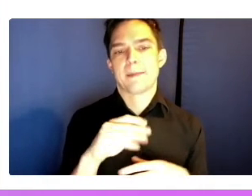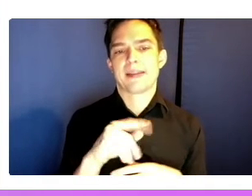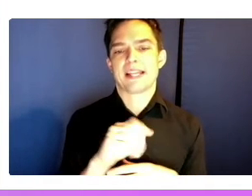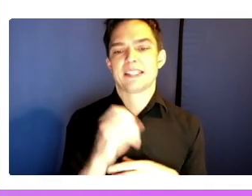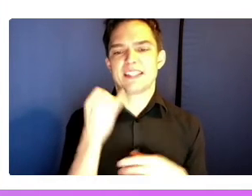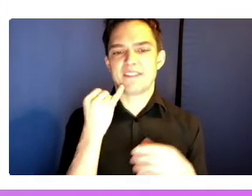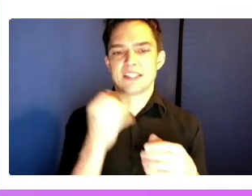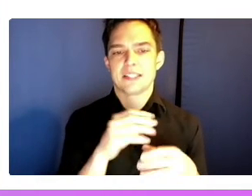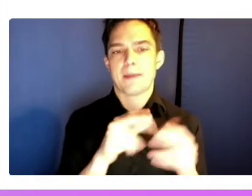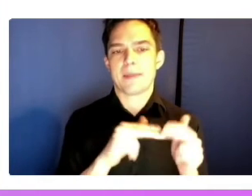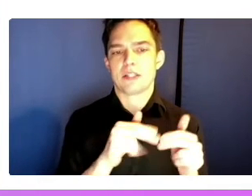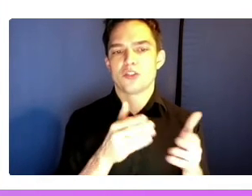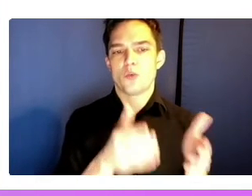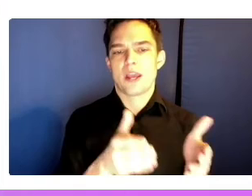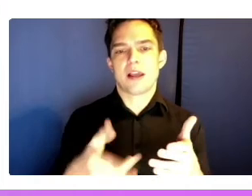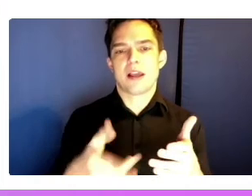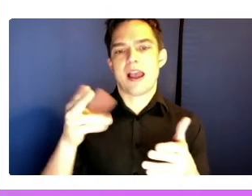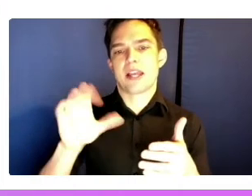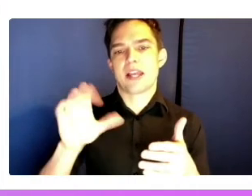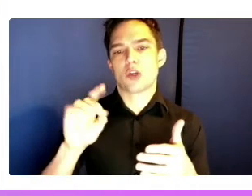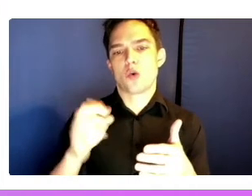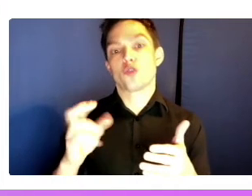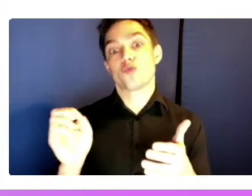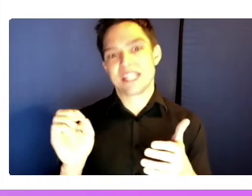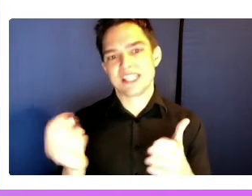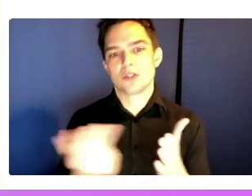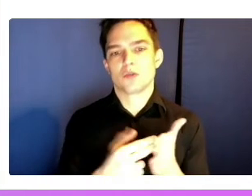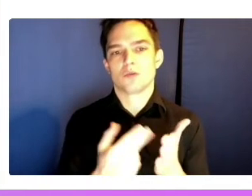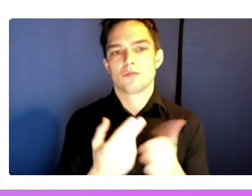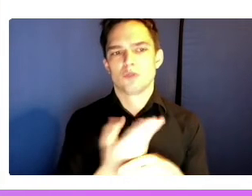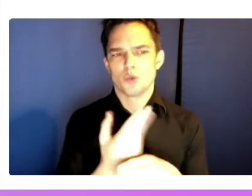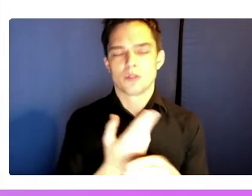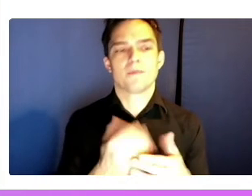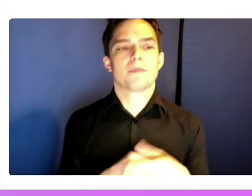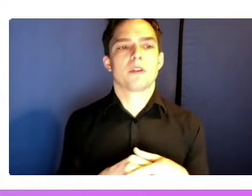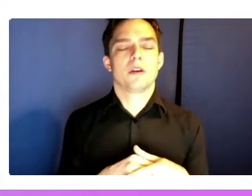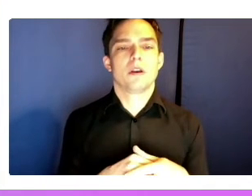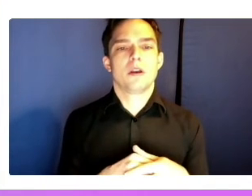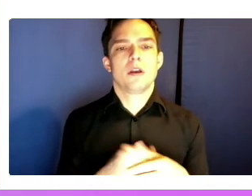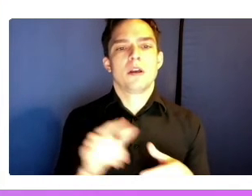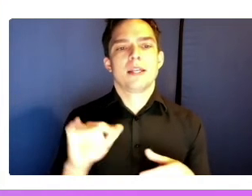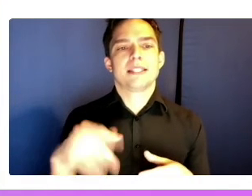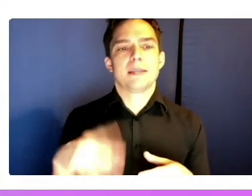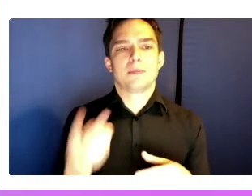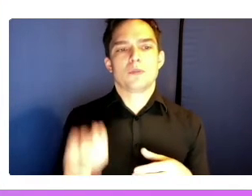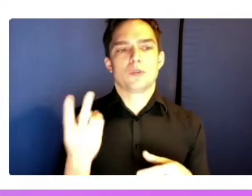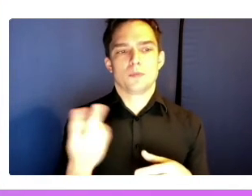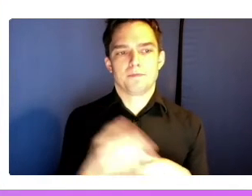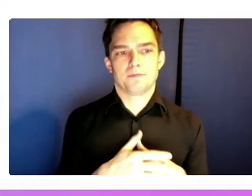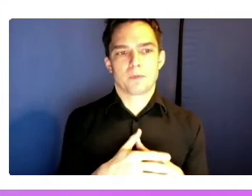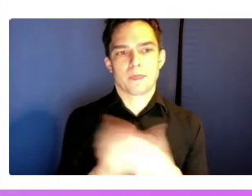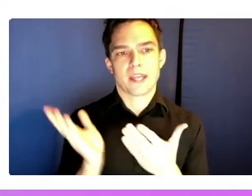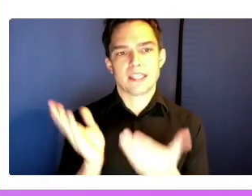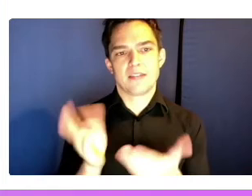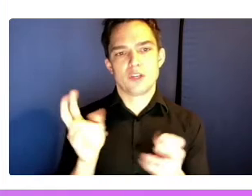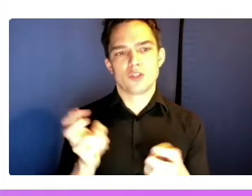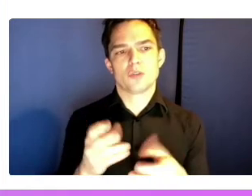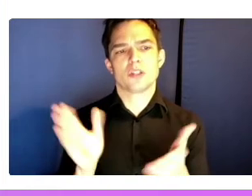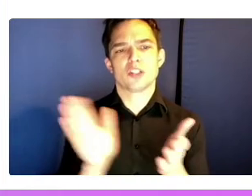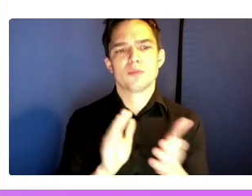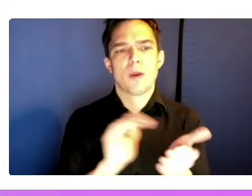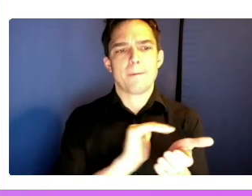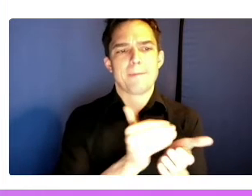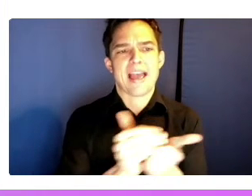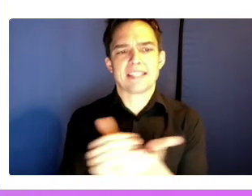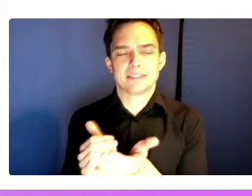way that there's high code reuse. Tip number 2 is going to be deliver issues in small packs of